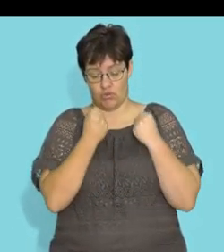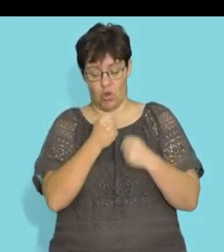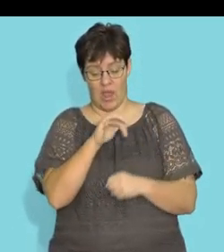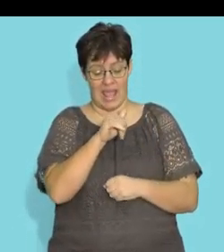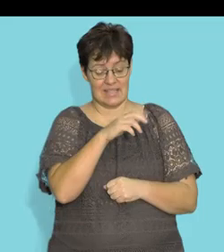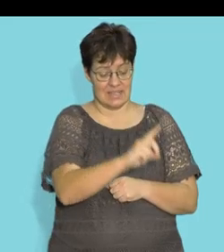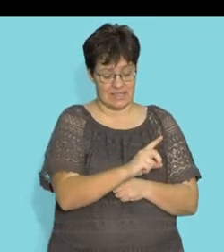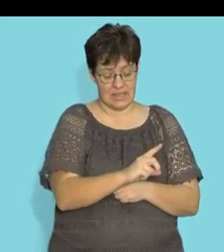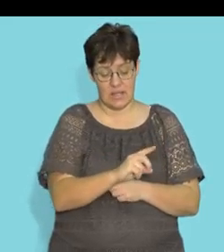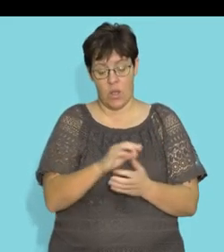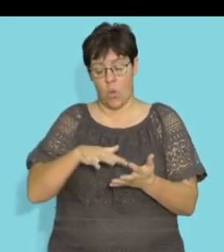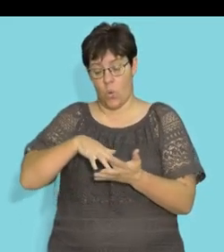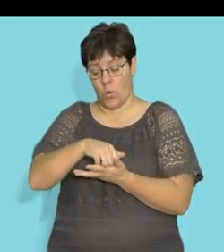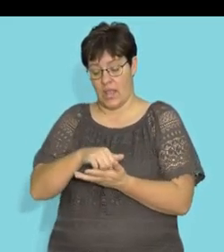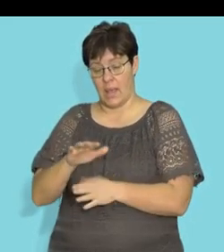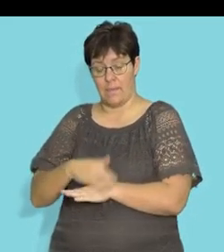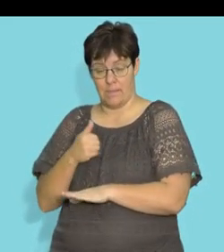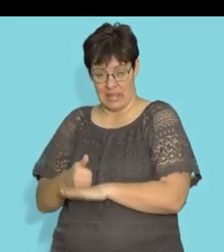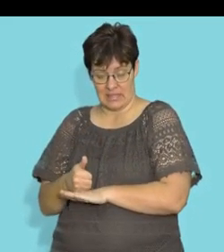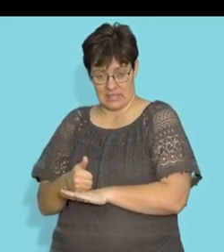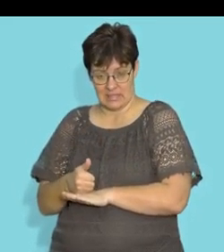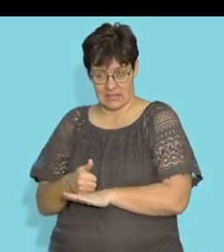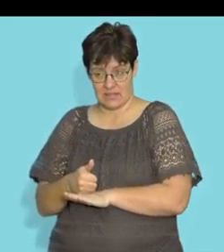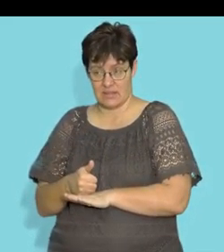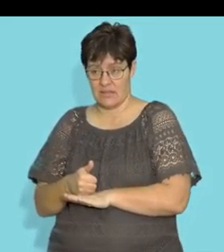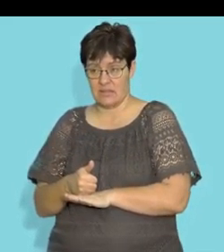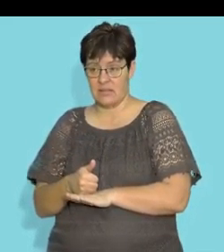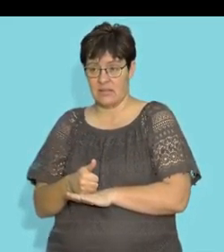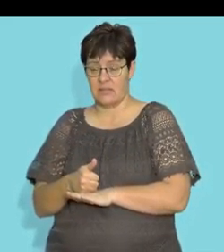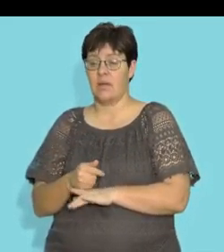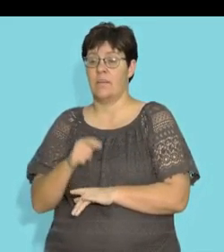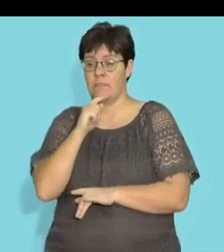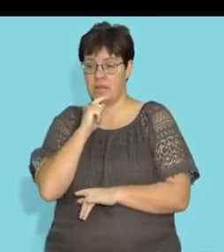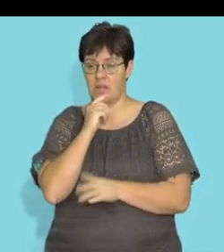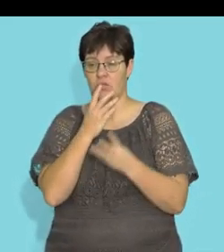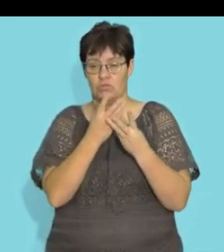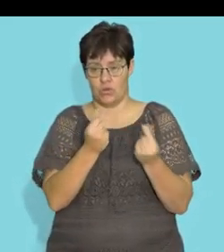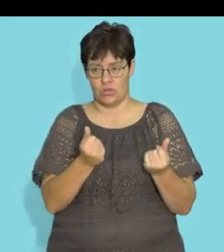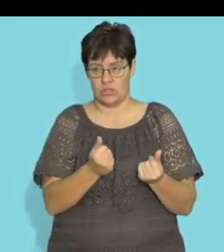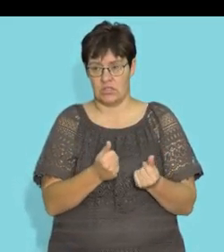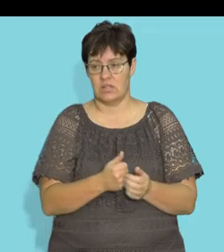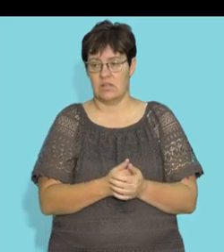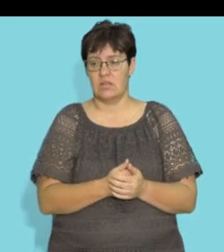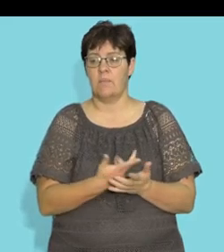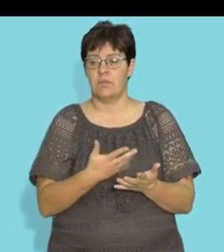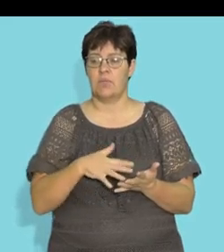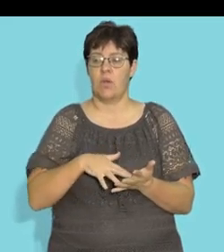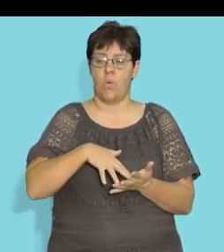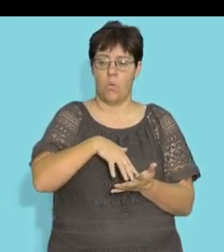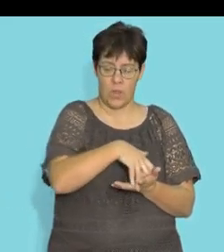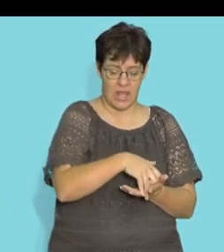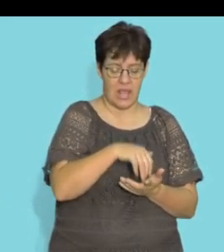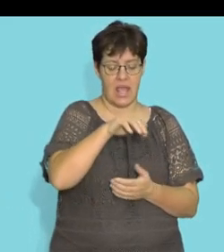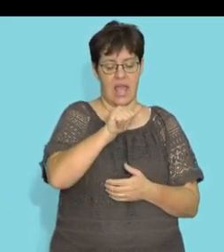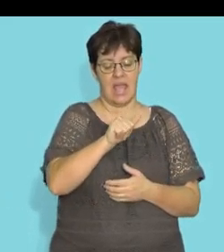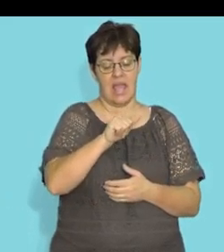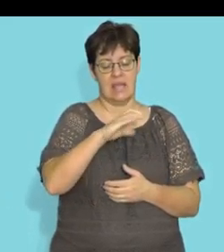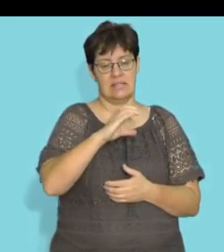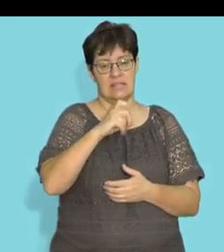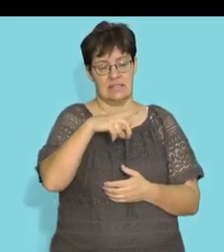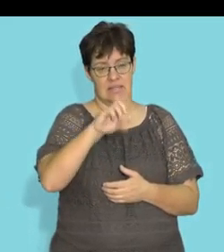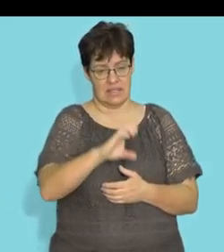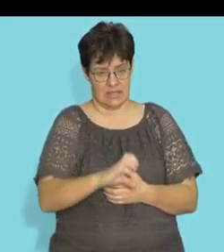obviously, ammonium is a weak base that will form a strong conjugate acid. The